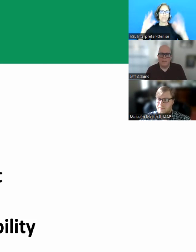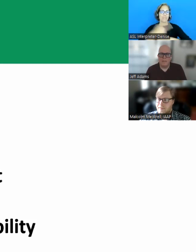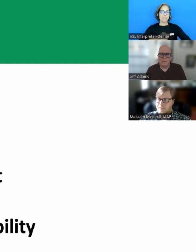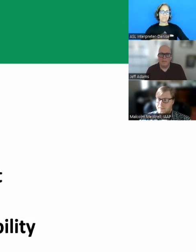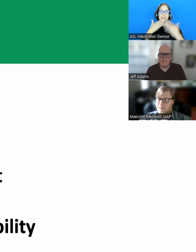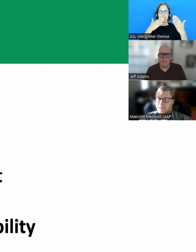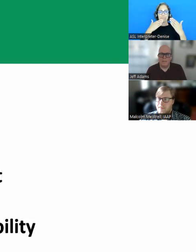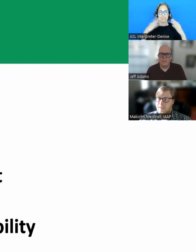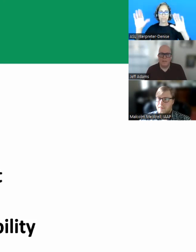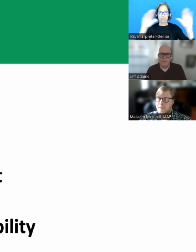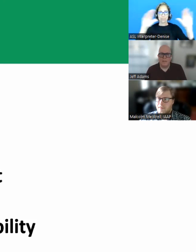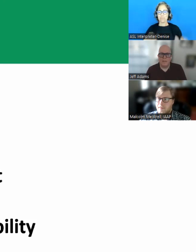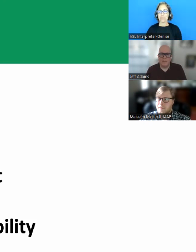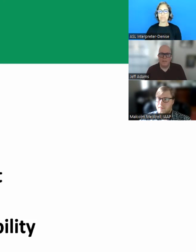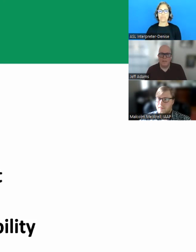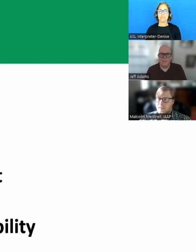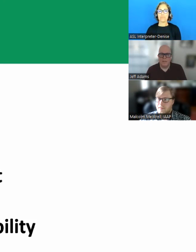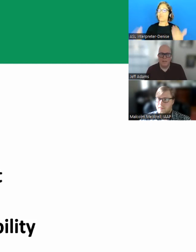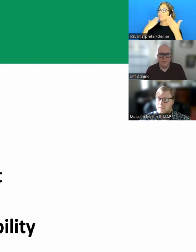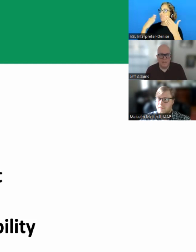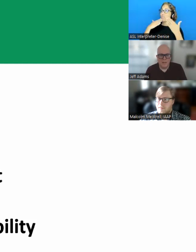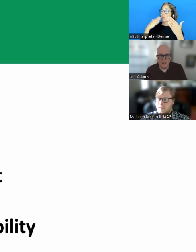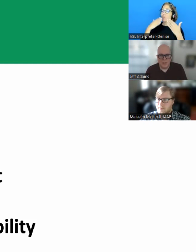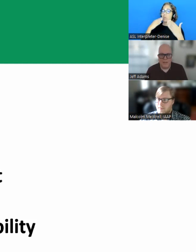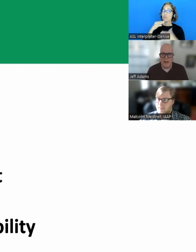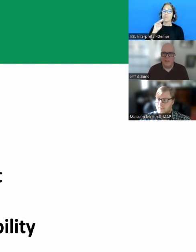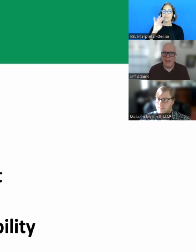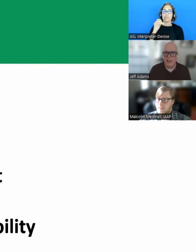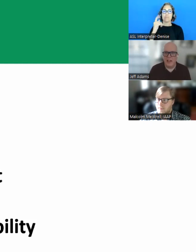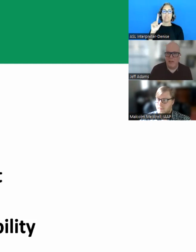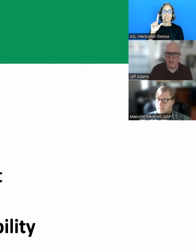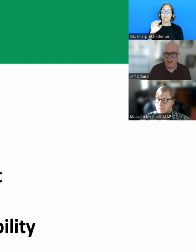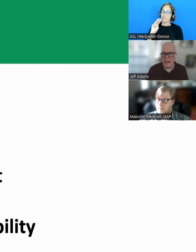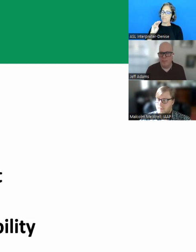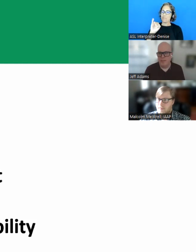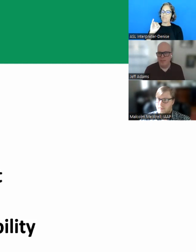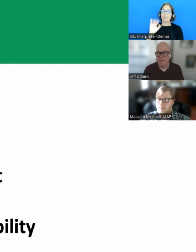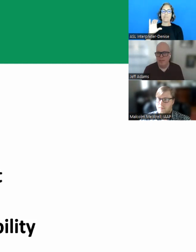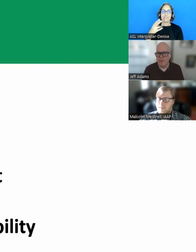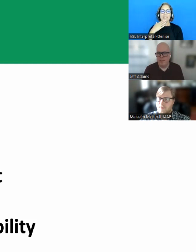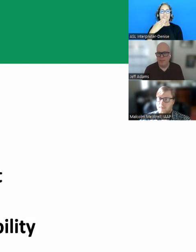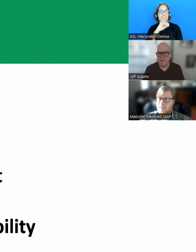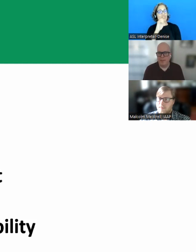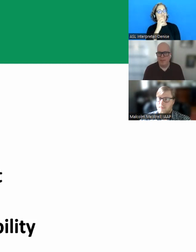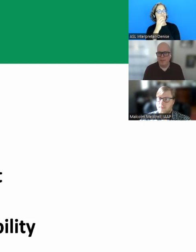Thanks, everyone. Thank you, Malcolm. Yeah, thank you. Have a great day.